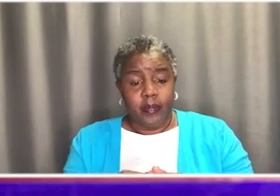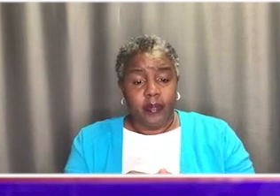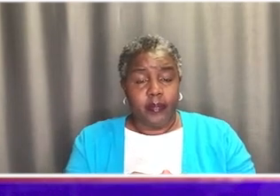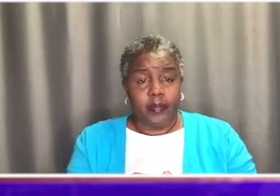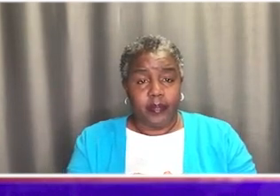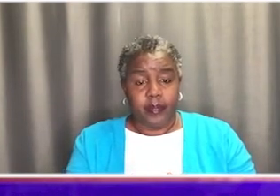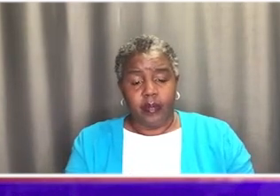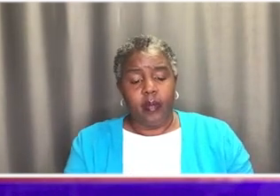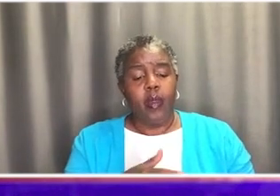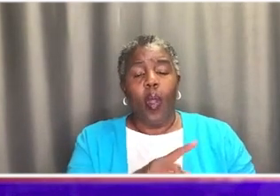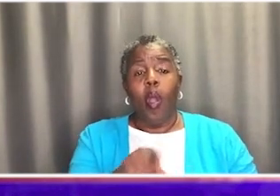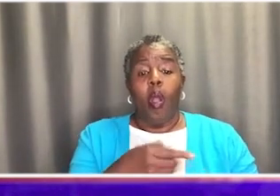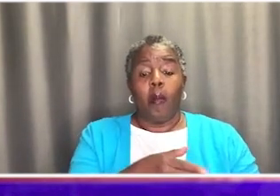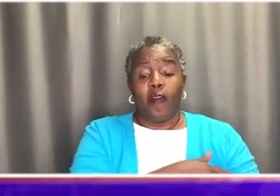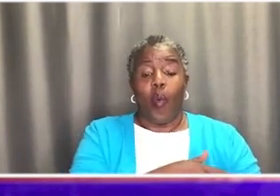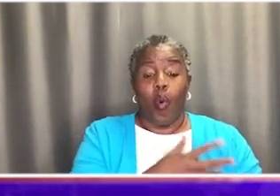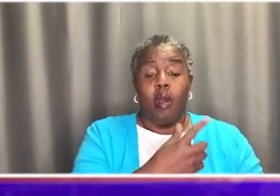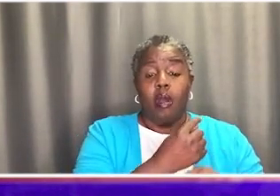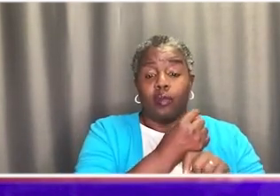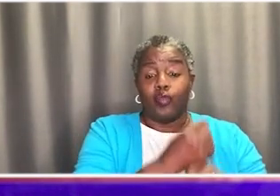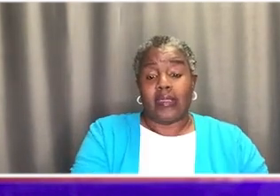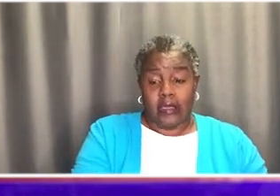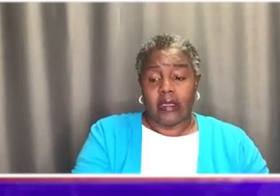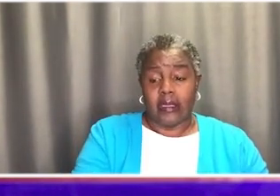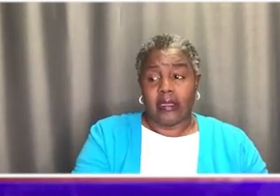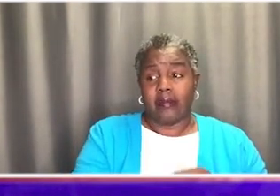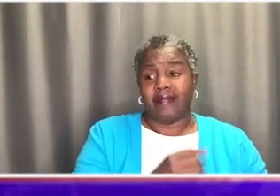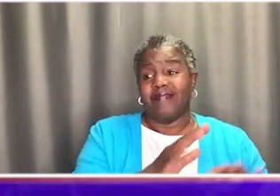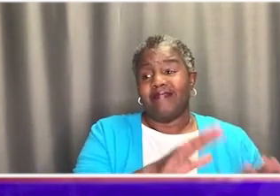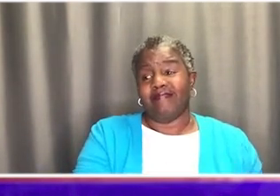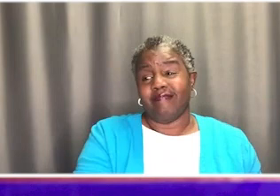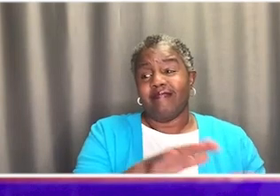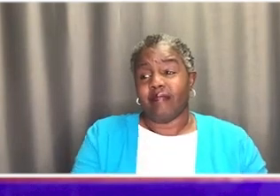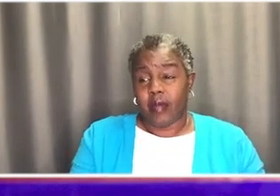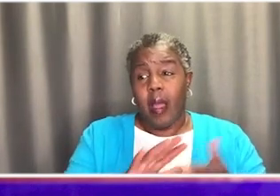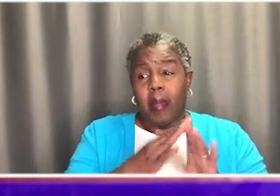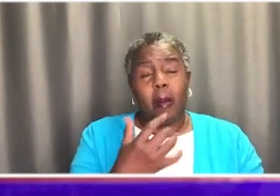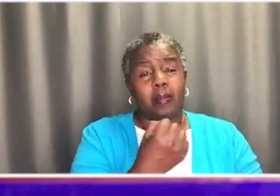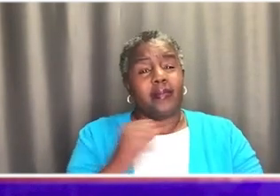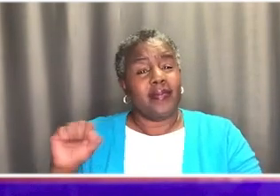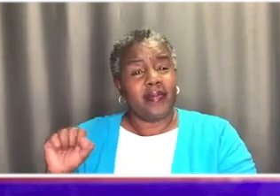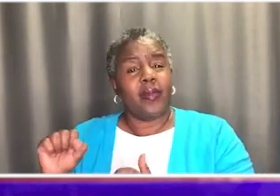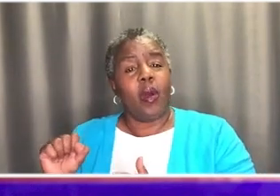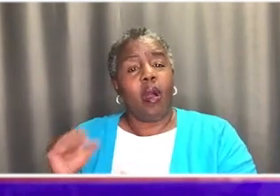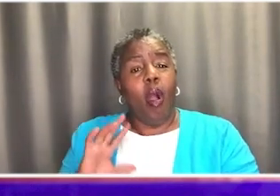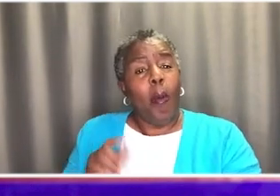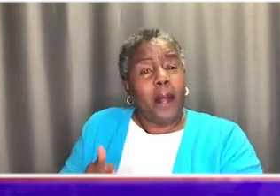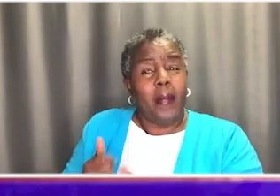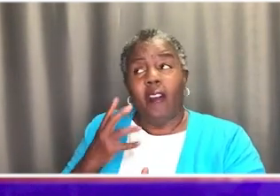when we move from complacent traditions to radical obedience, God is still in